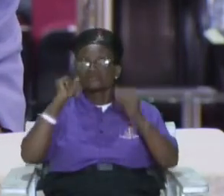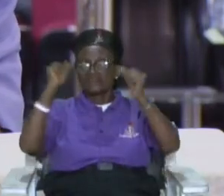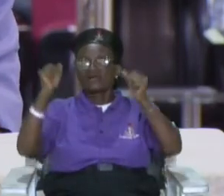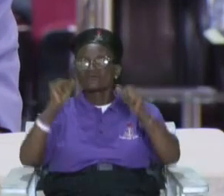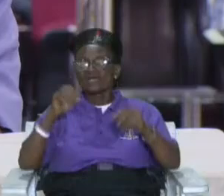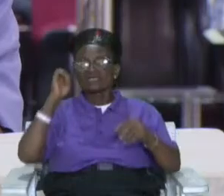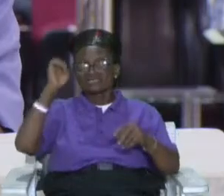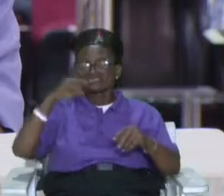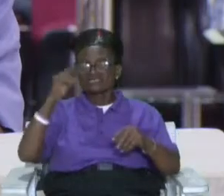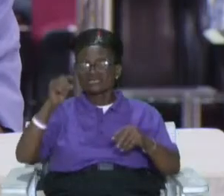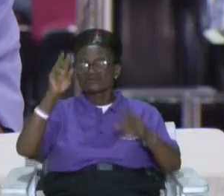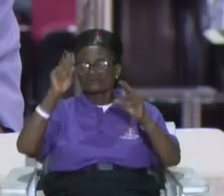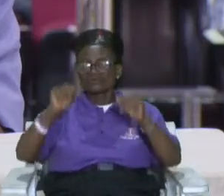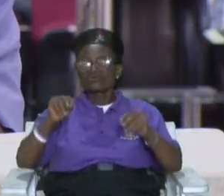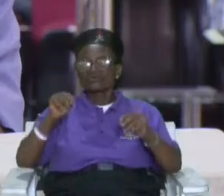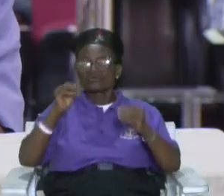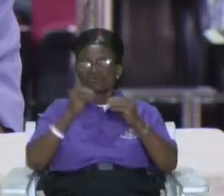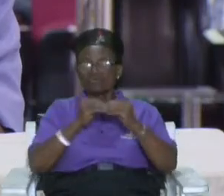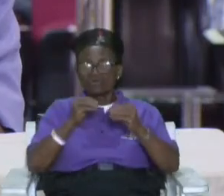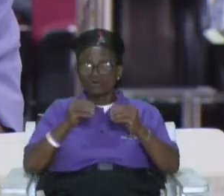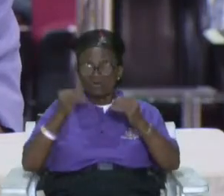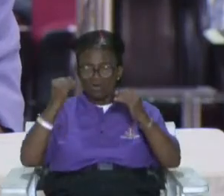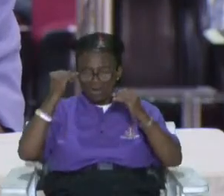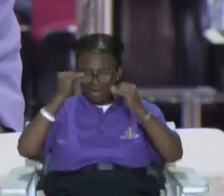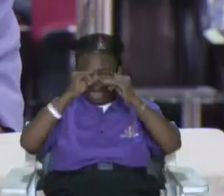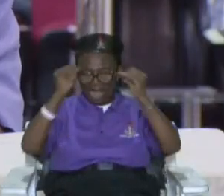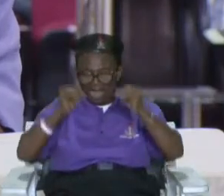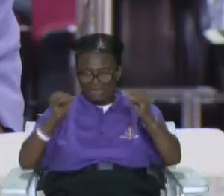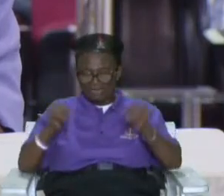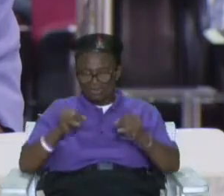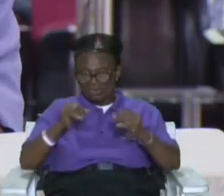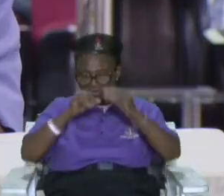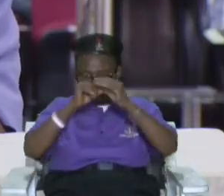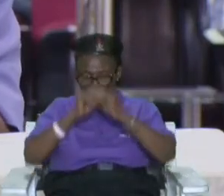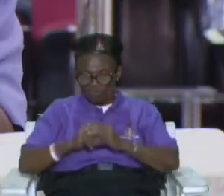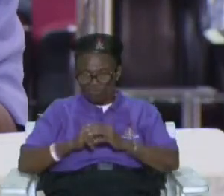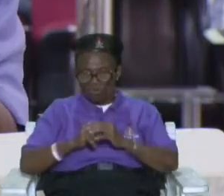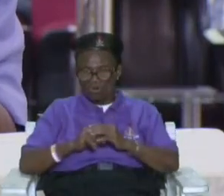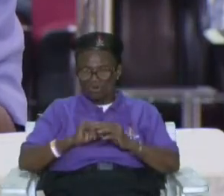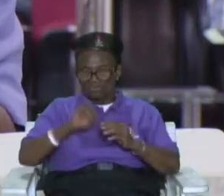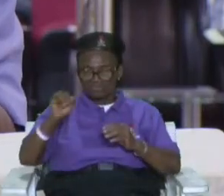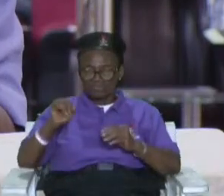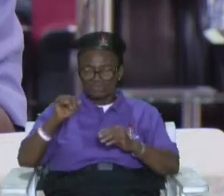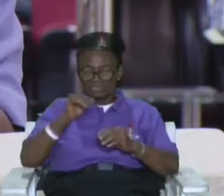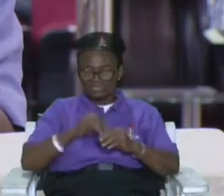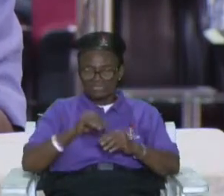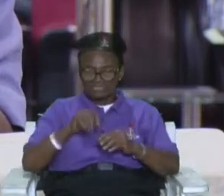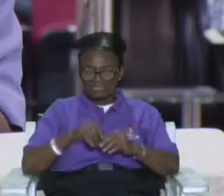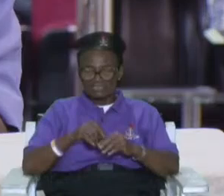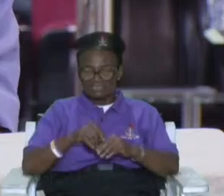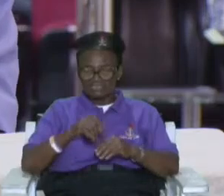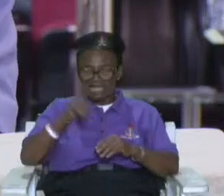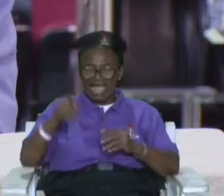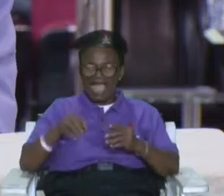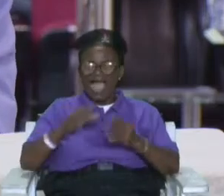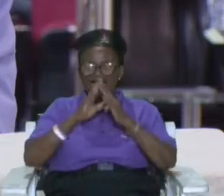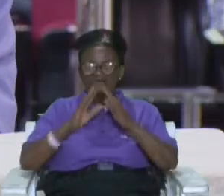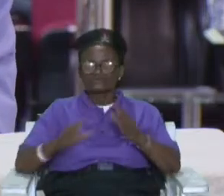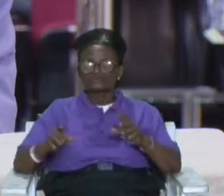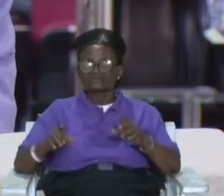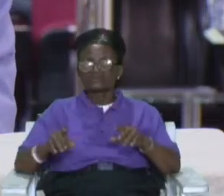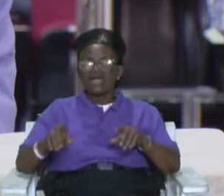more idol worshiping in this town, at least as long as I am king."